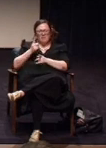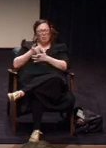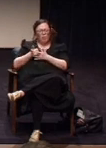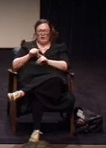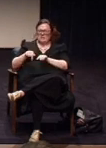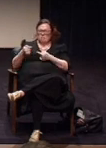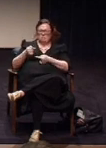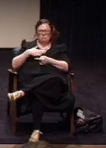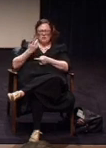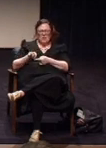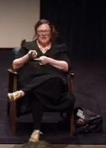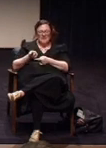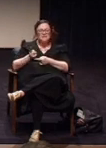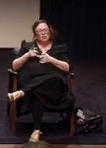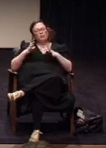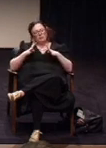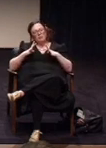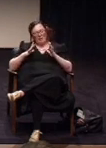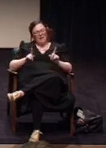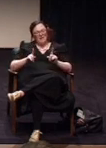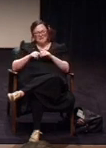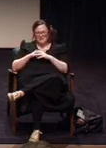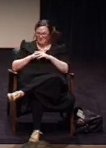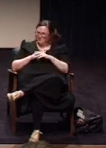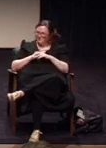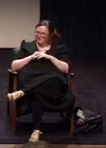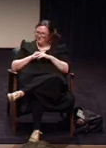prepared and for it.